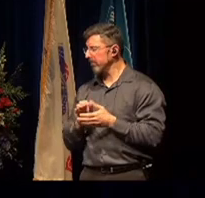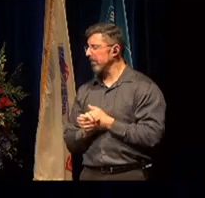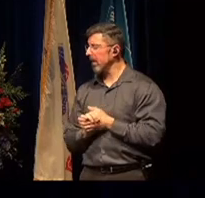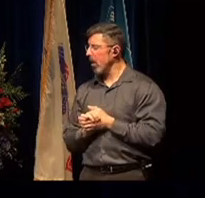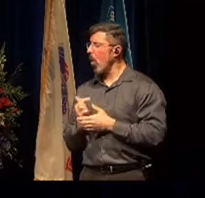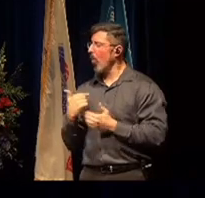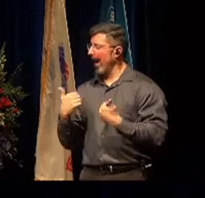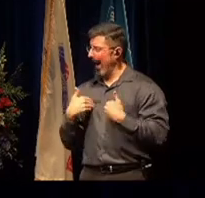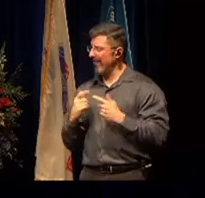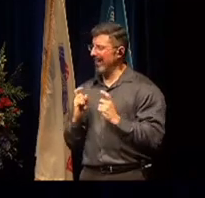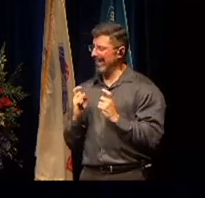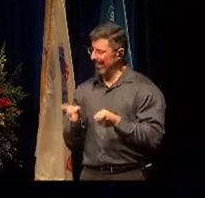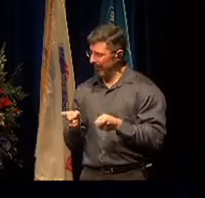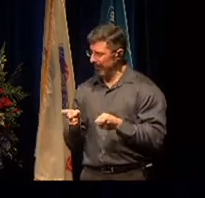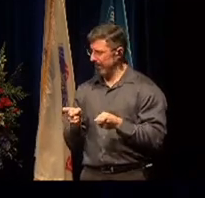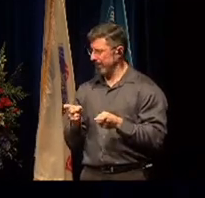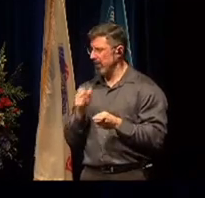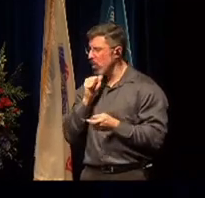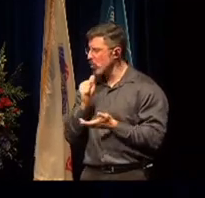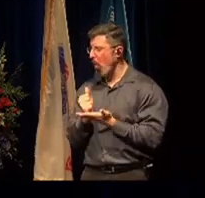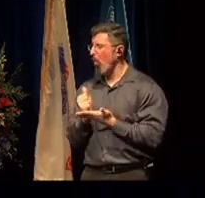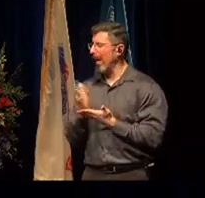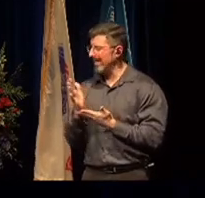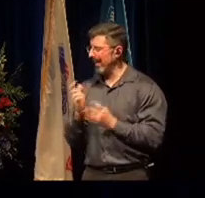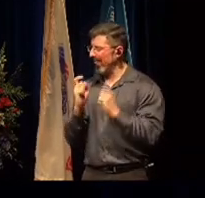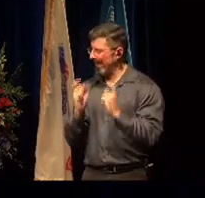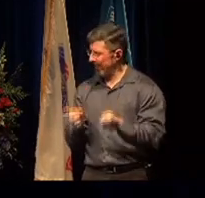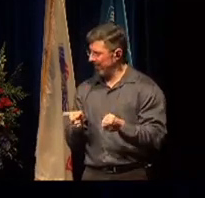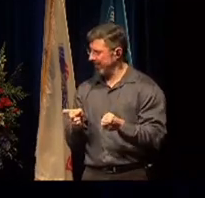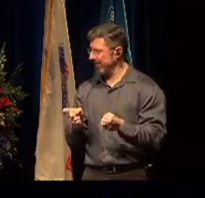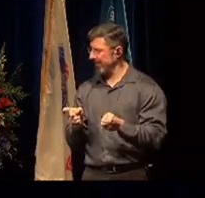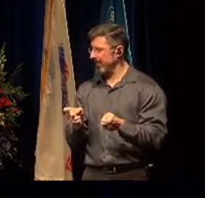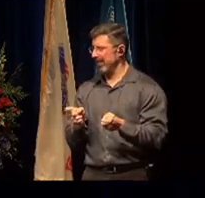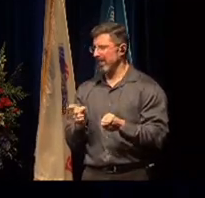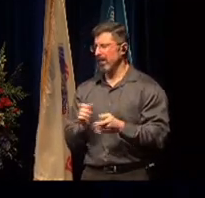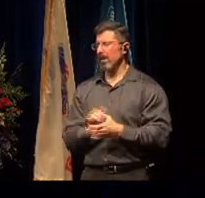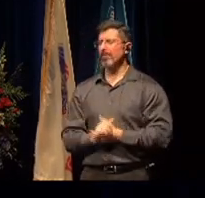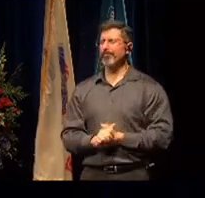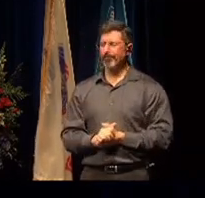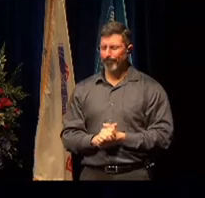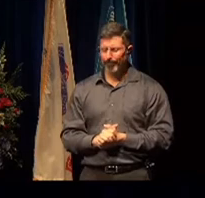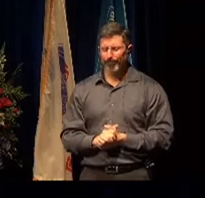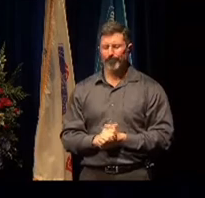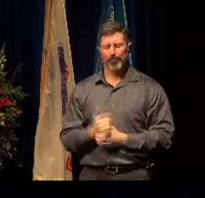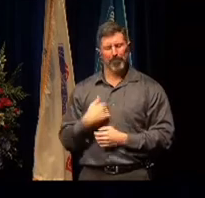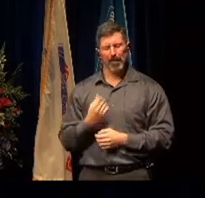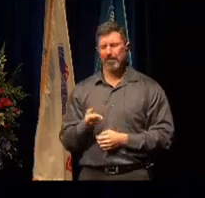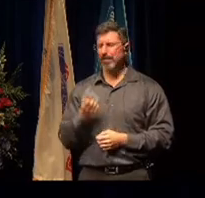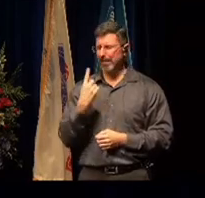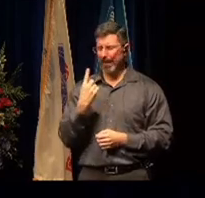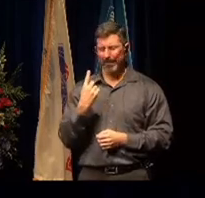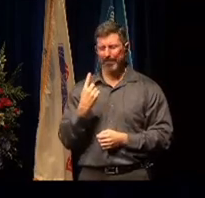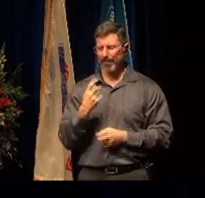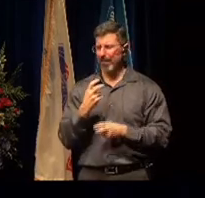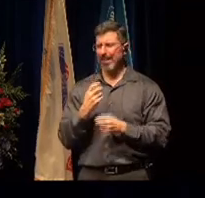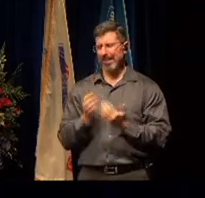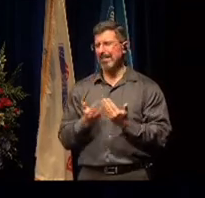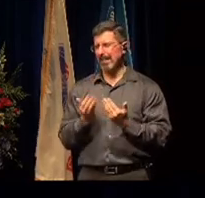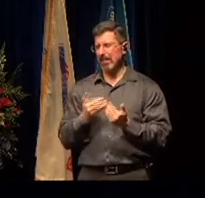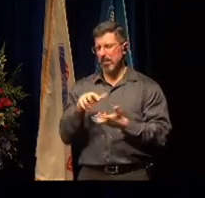gift. Today, because of Gary, I understand how easy it is to mix up what is significant and what is insignificant.